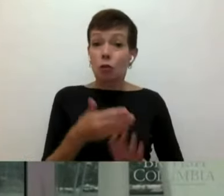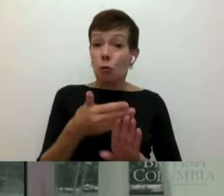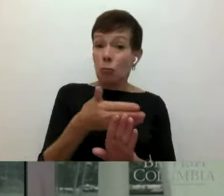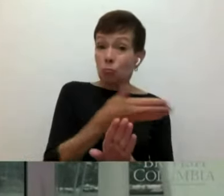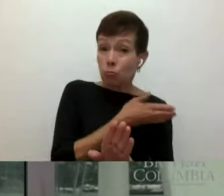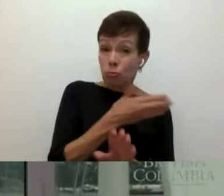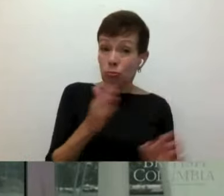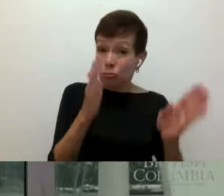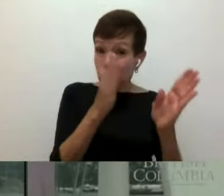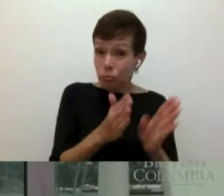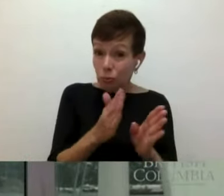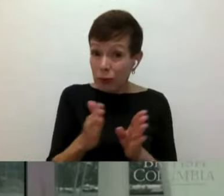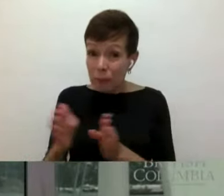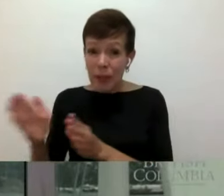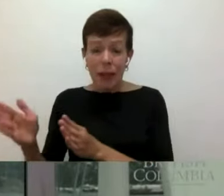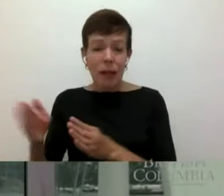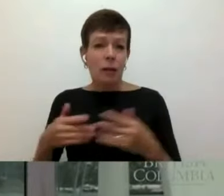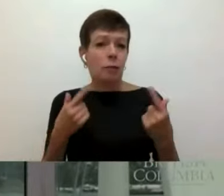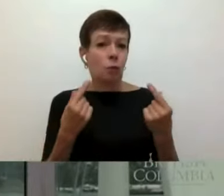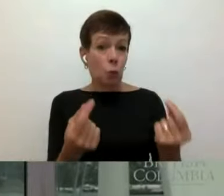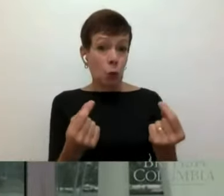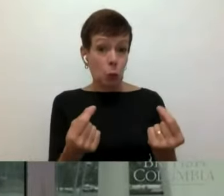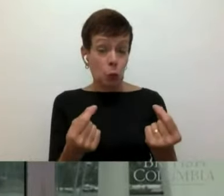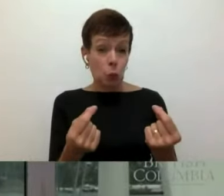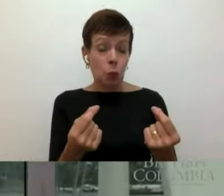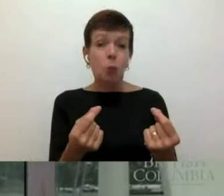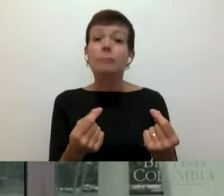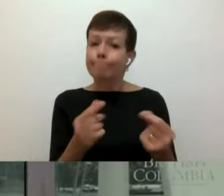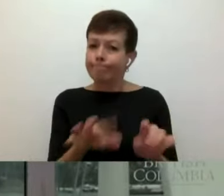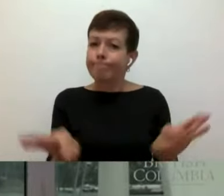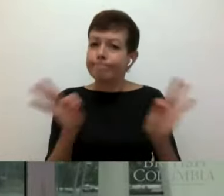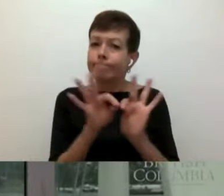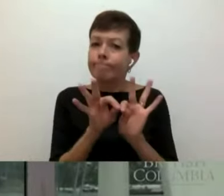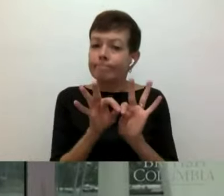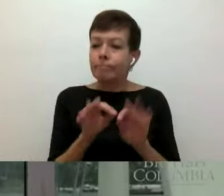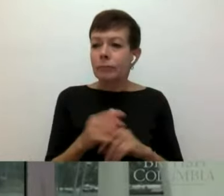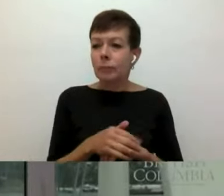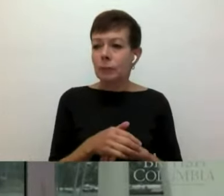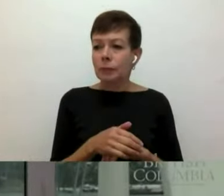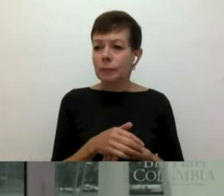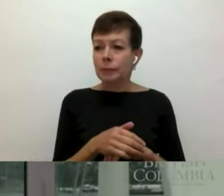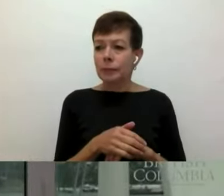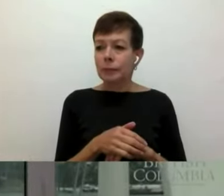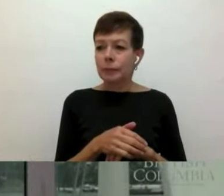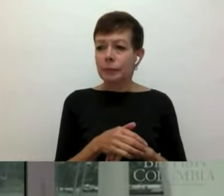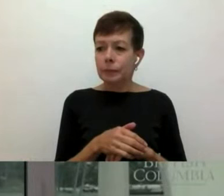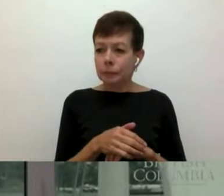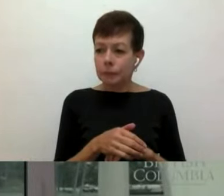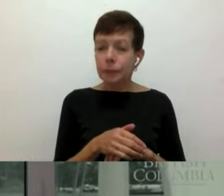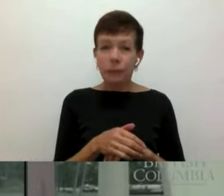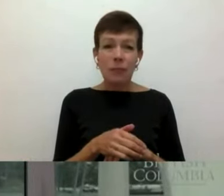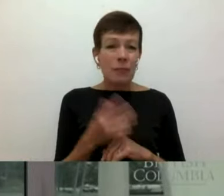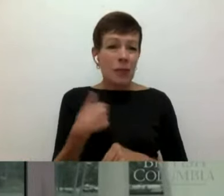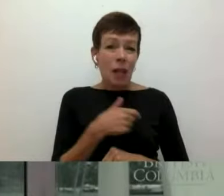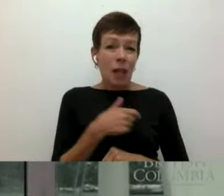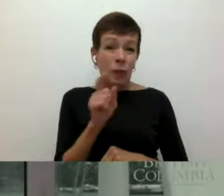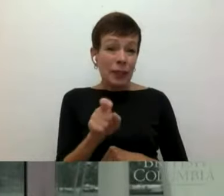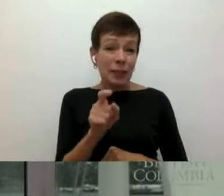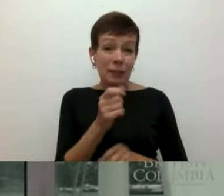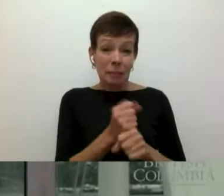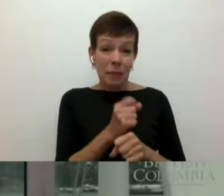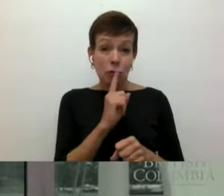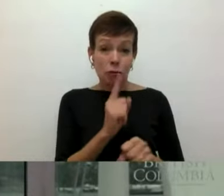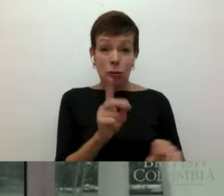briefs. So pre-planning is very important. And in order to be sure